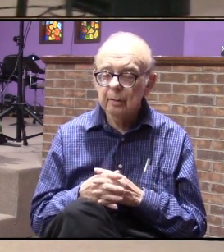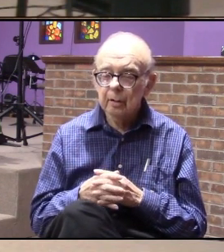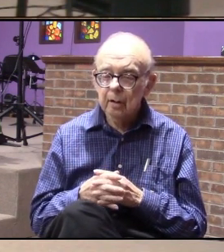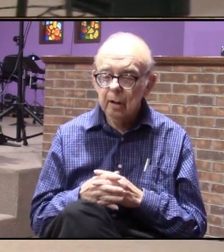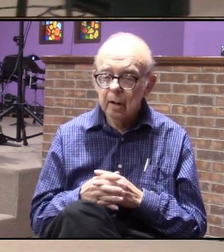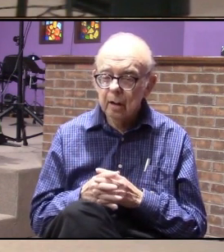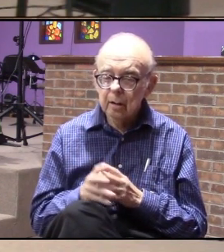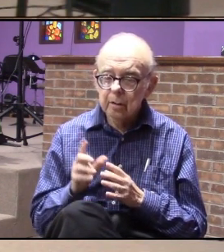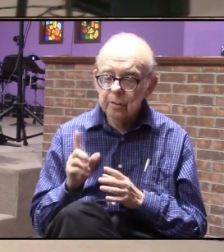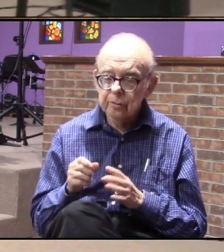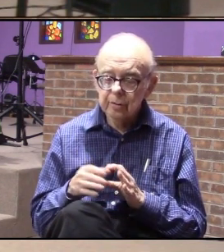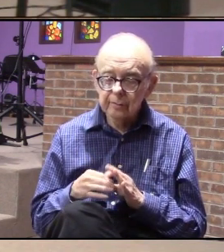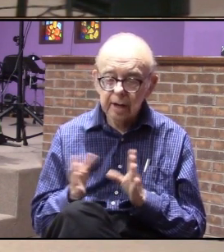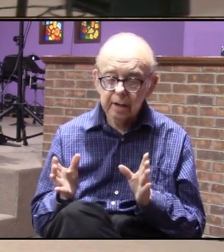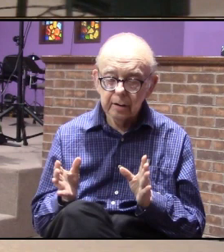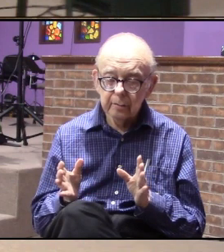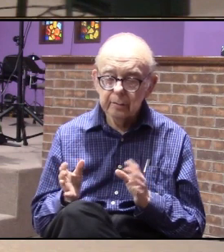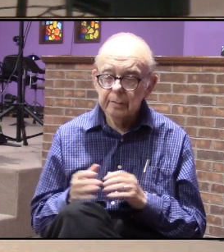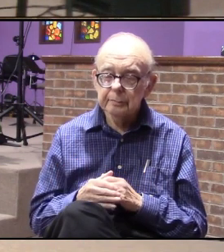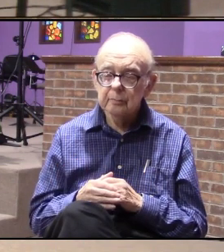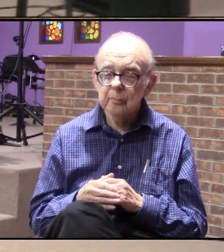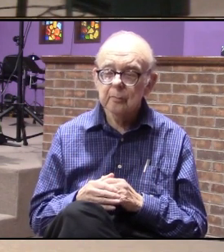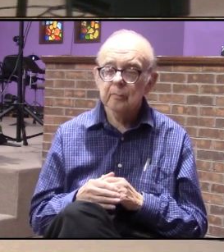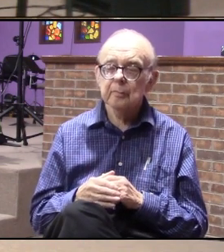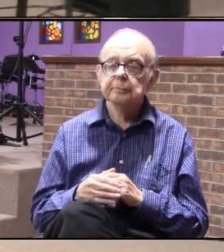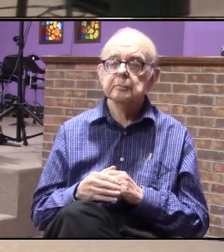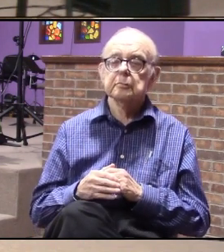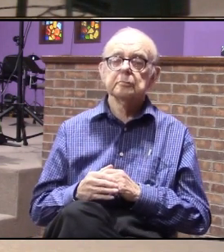and you should have let it go?